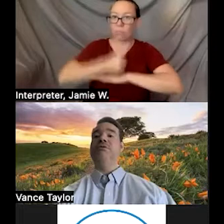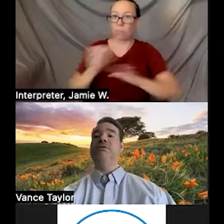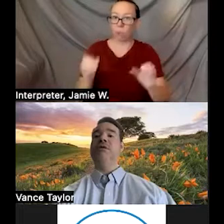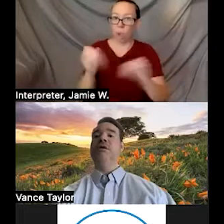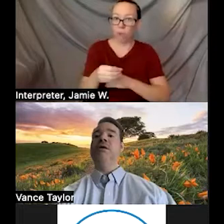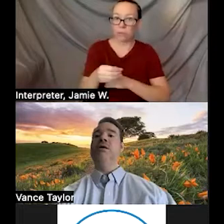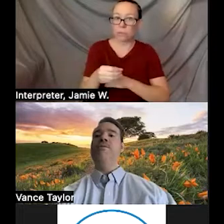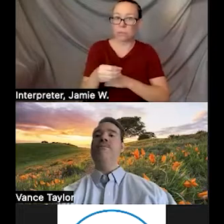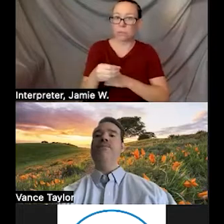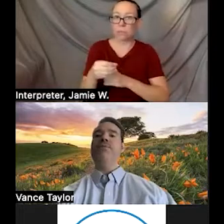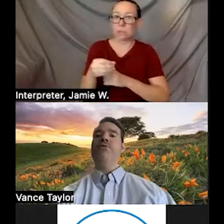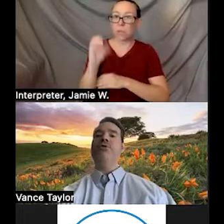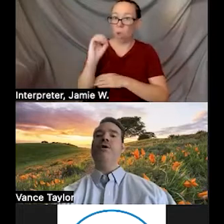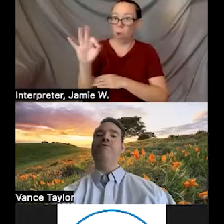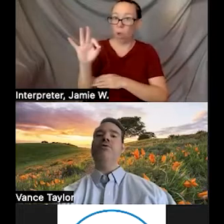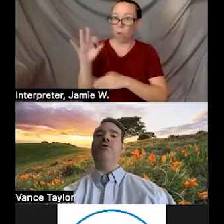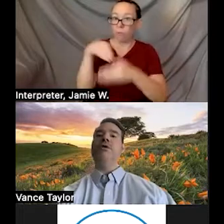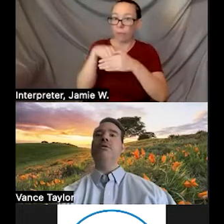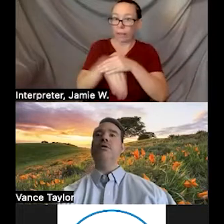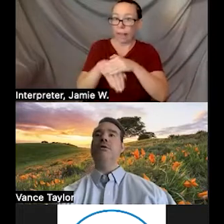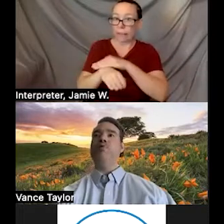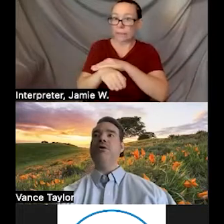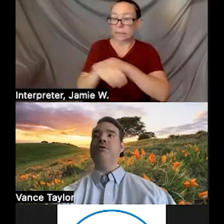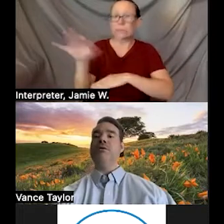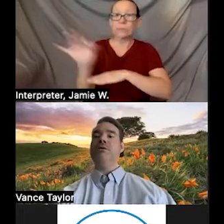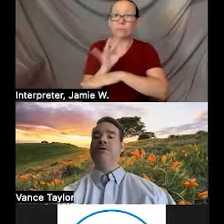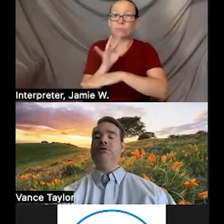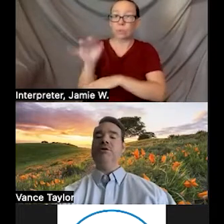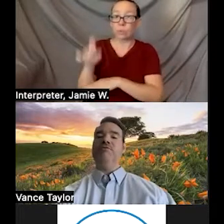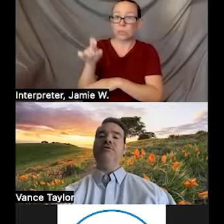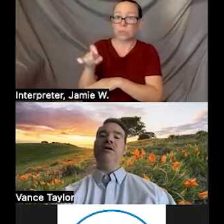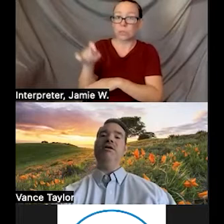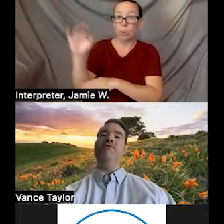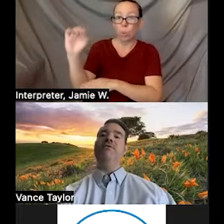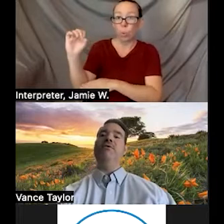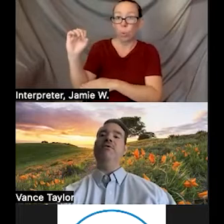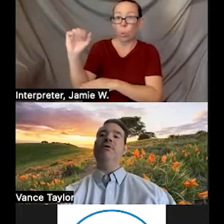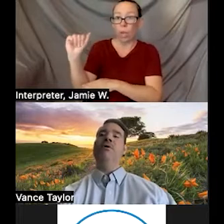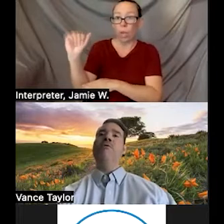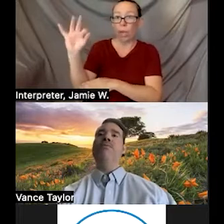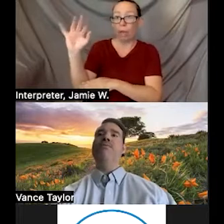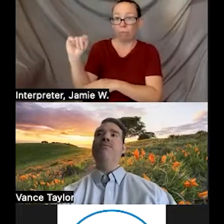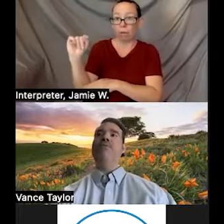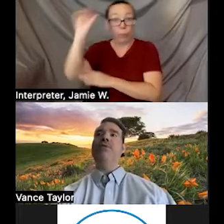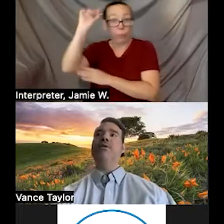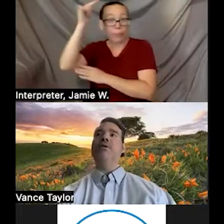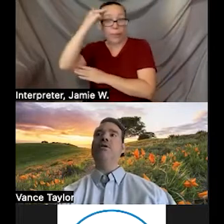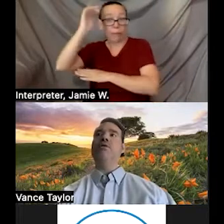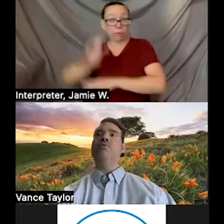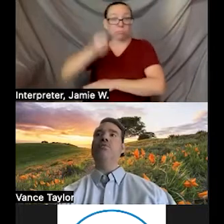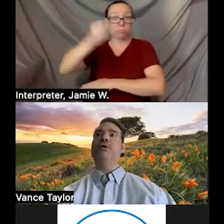Needs. The governor appointed a senior level executive